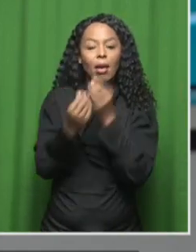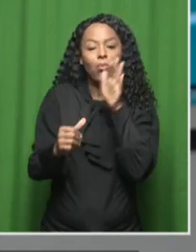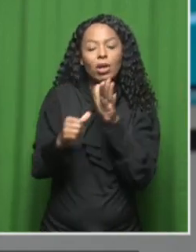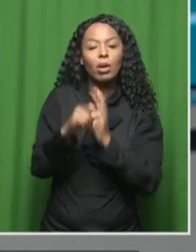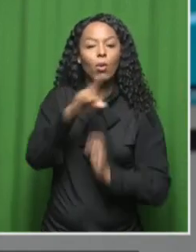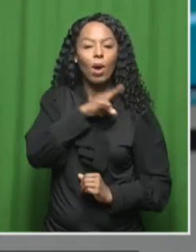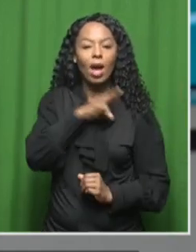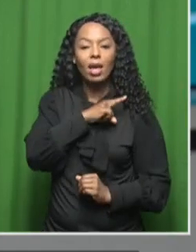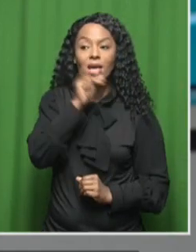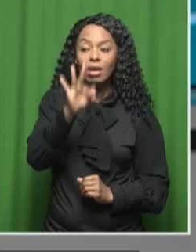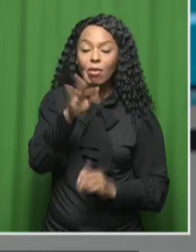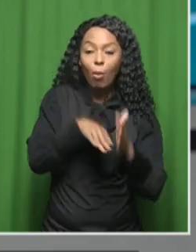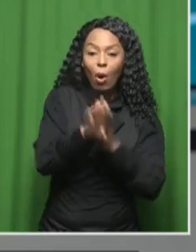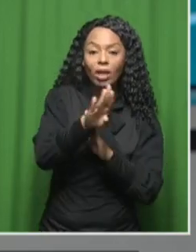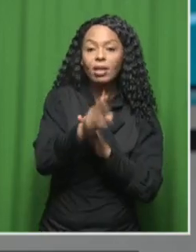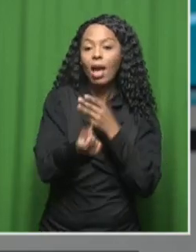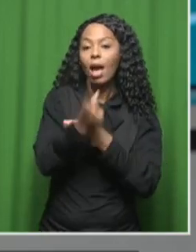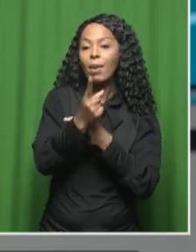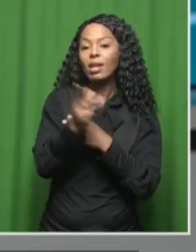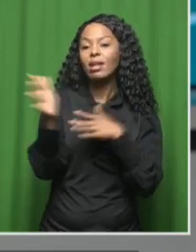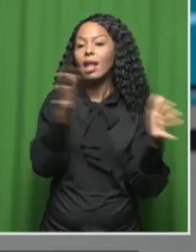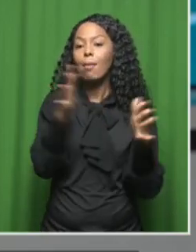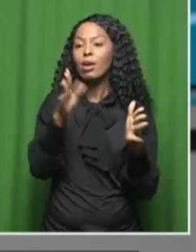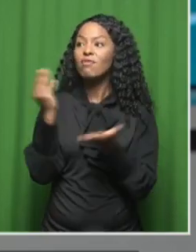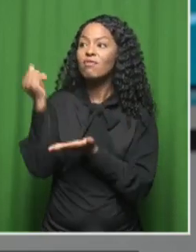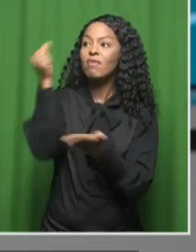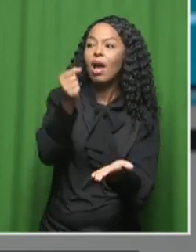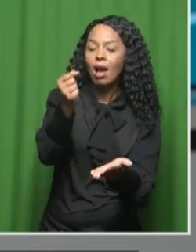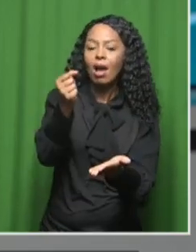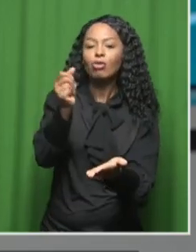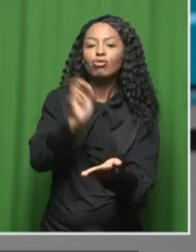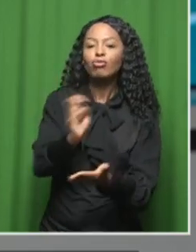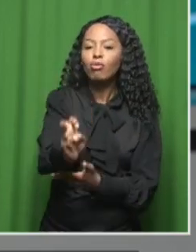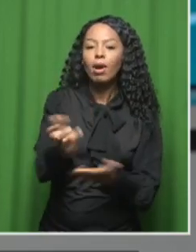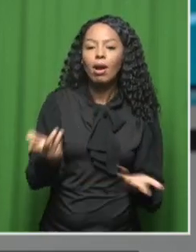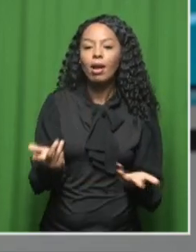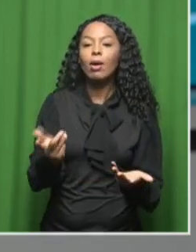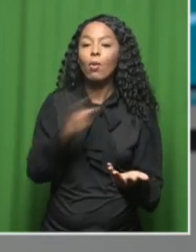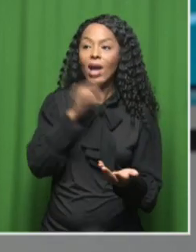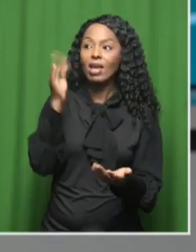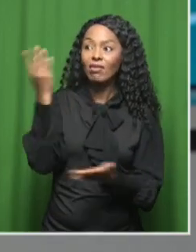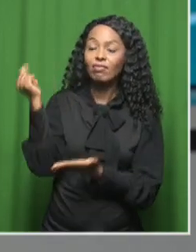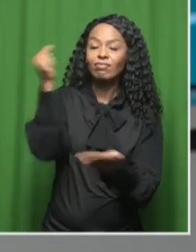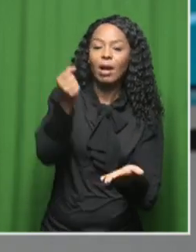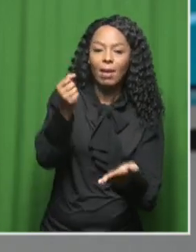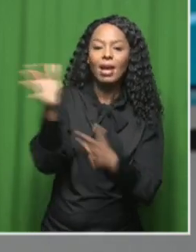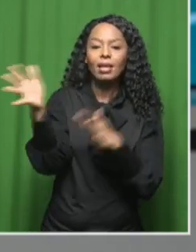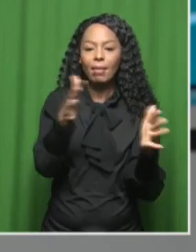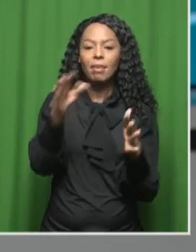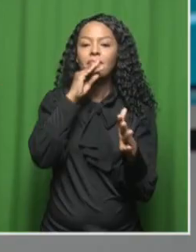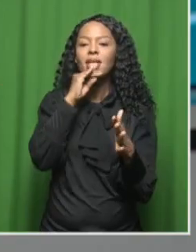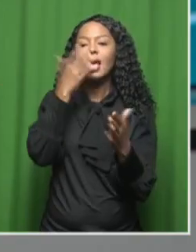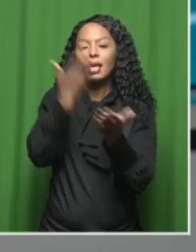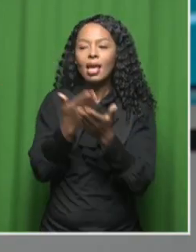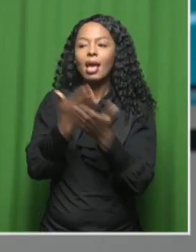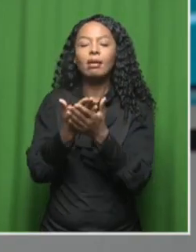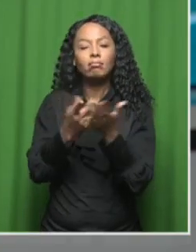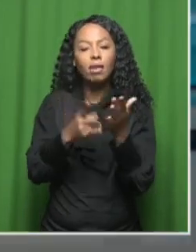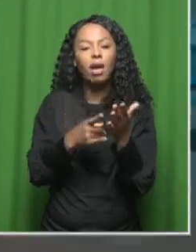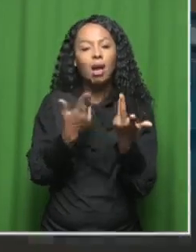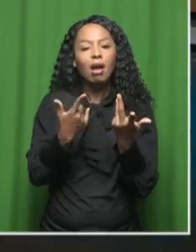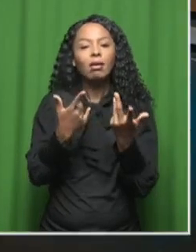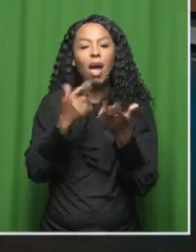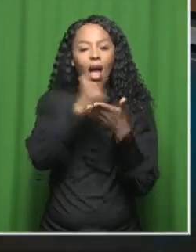see progress in terms of climate financing becoming stronger for the developing world. And this is the big